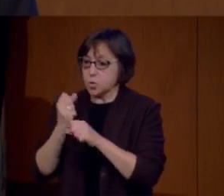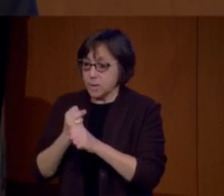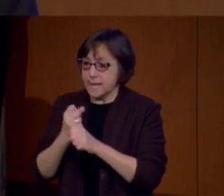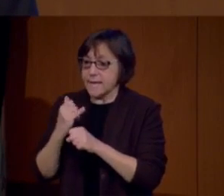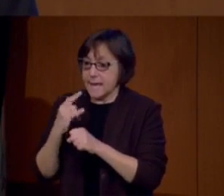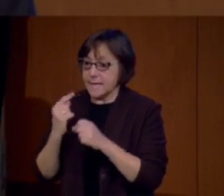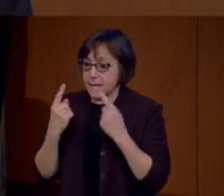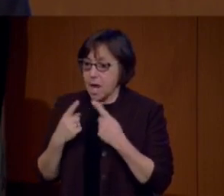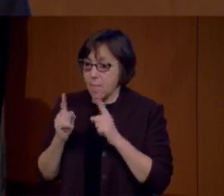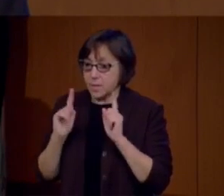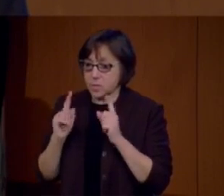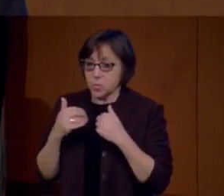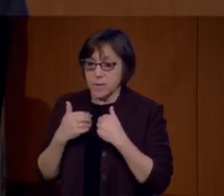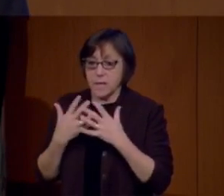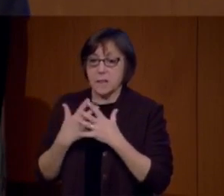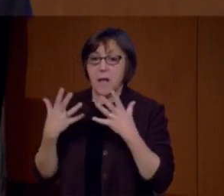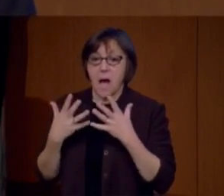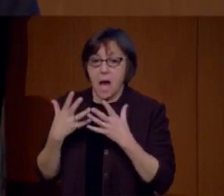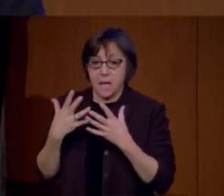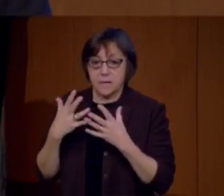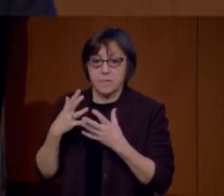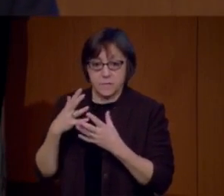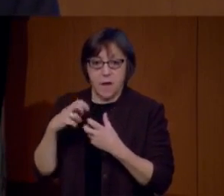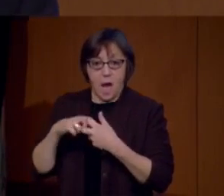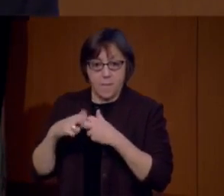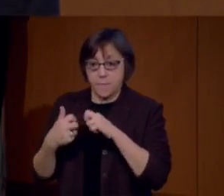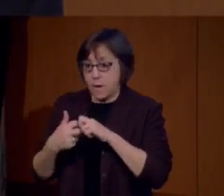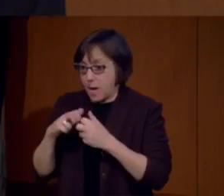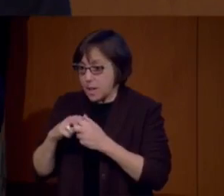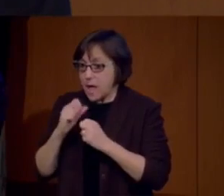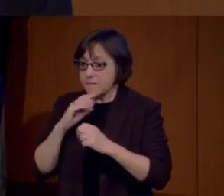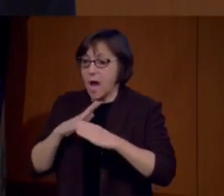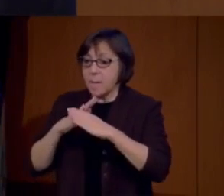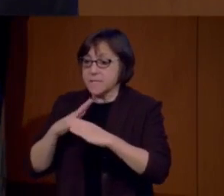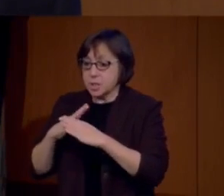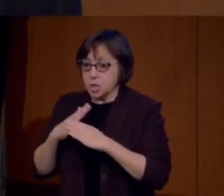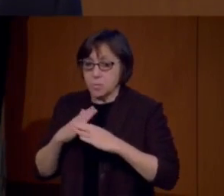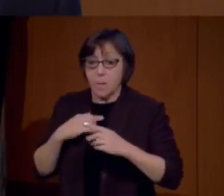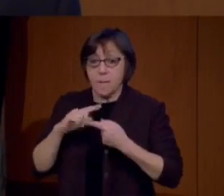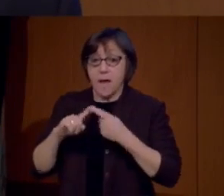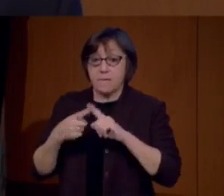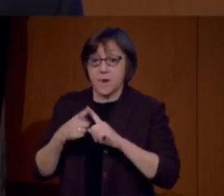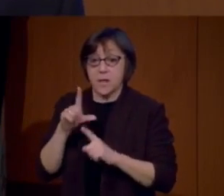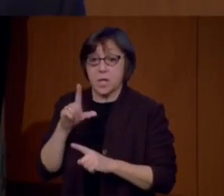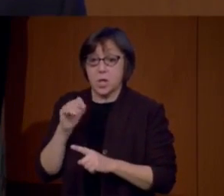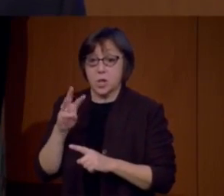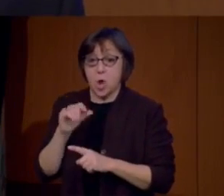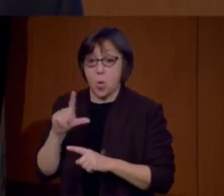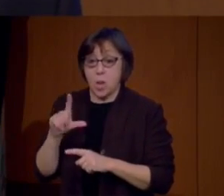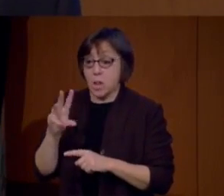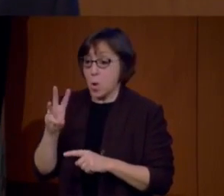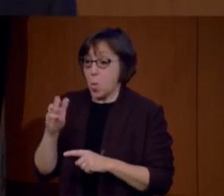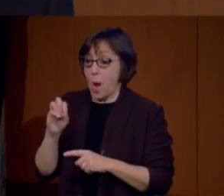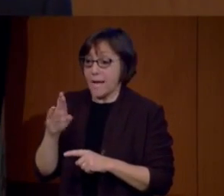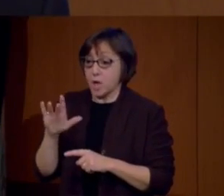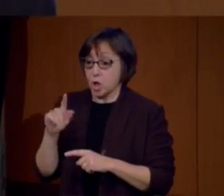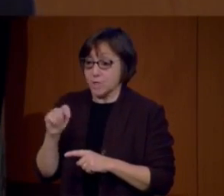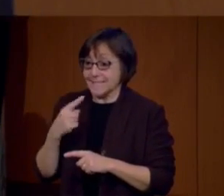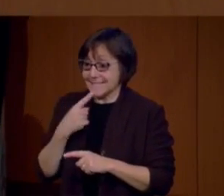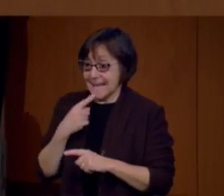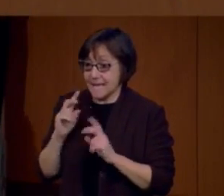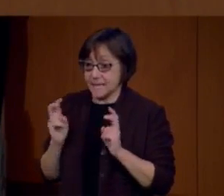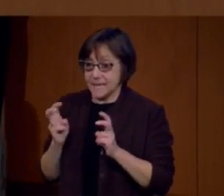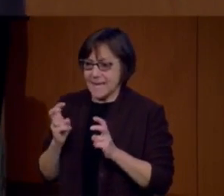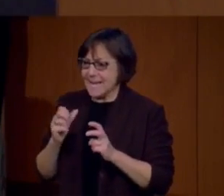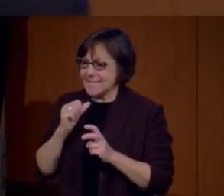accomplished. We had a lot of obstacles to overcome. But as my friend Lowell Weicker once said, he said, it's not so much